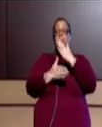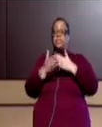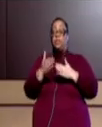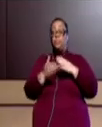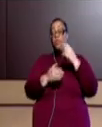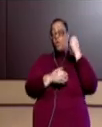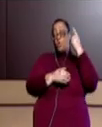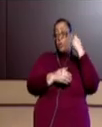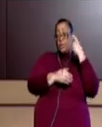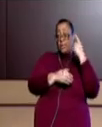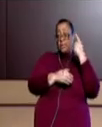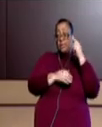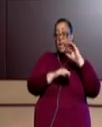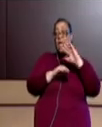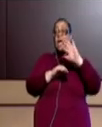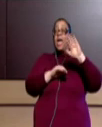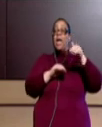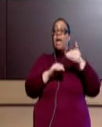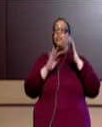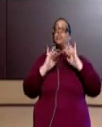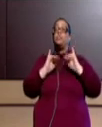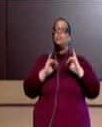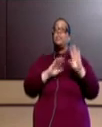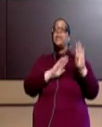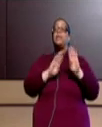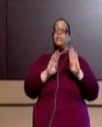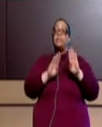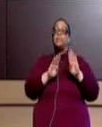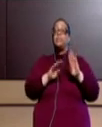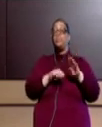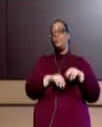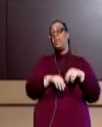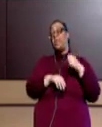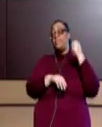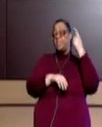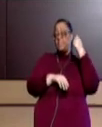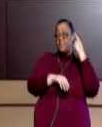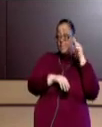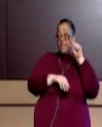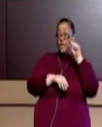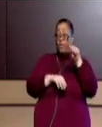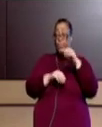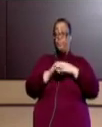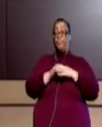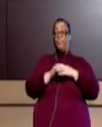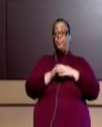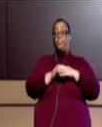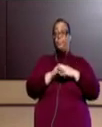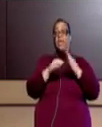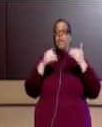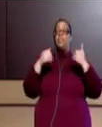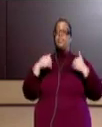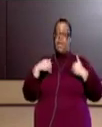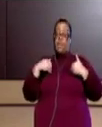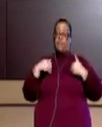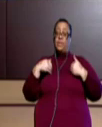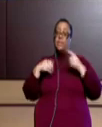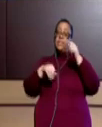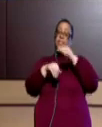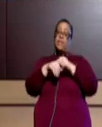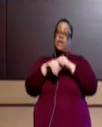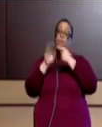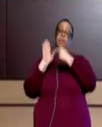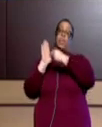realize how you stay busy so that you didn't have to see you. You know what they're having? They're having this Wizard of Oz unveiling moment